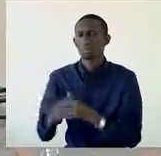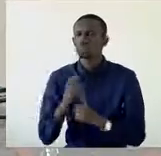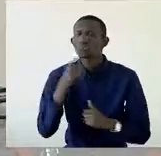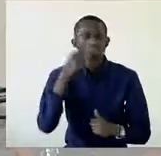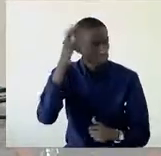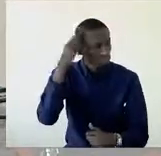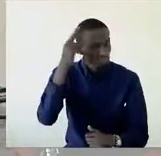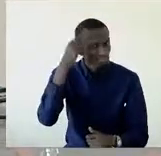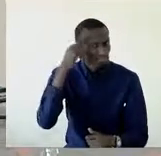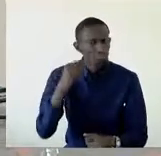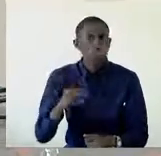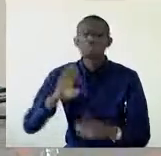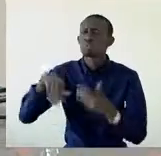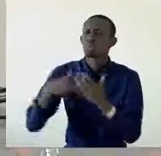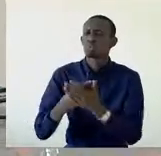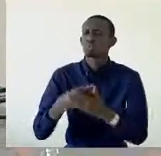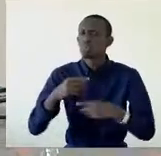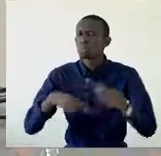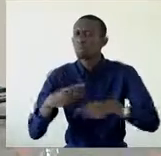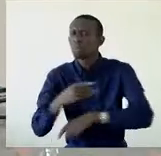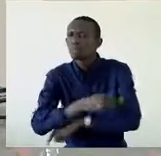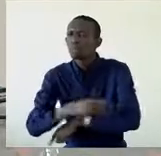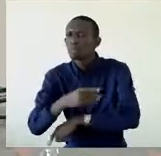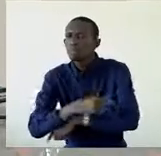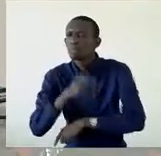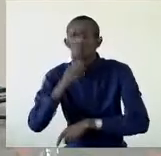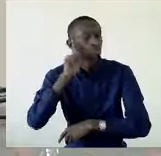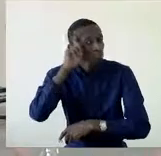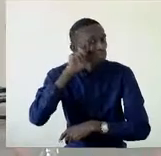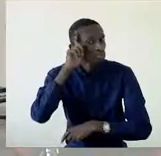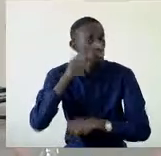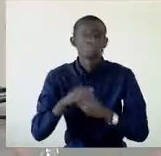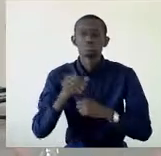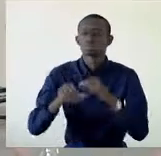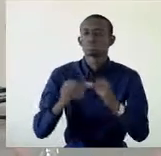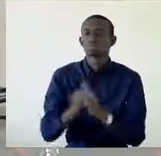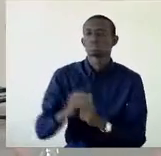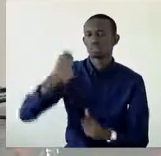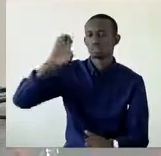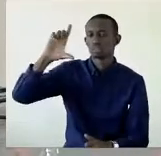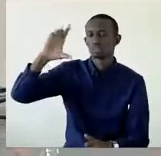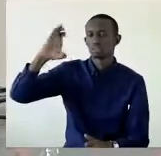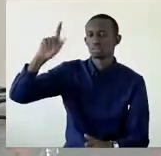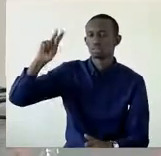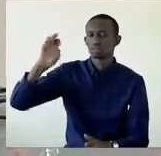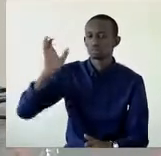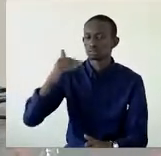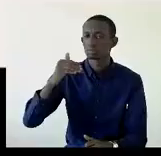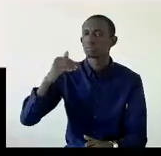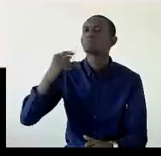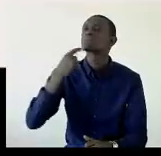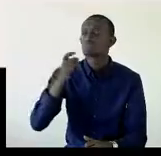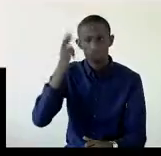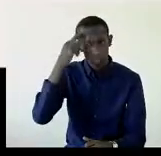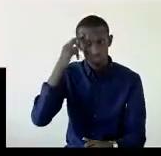remember all the time that you think about the electrophilic substitution reactions of the